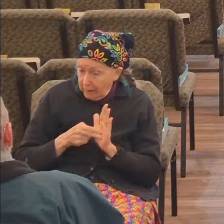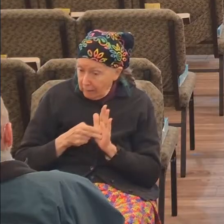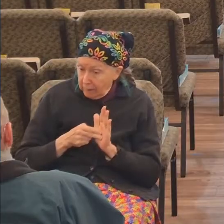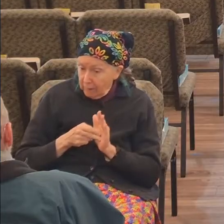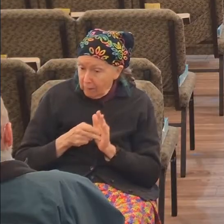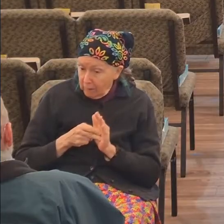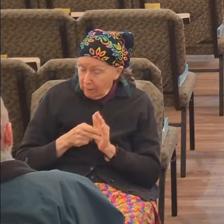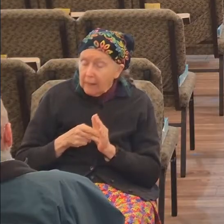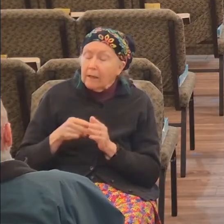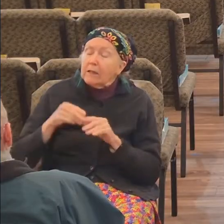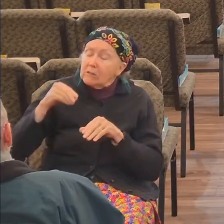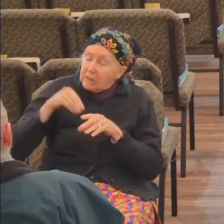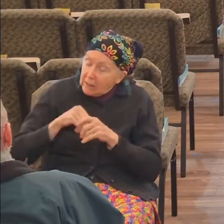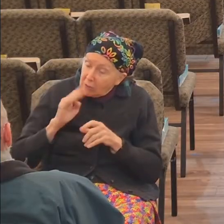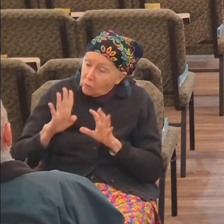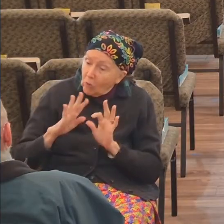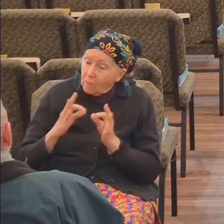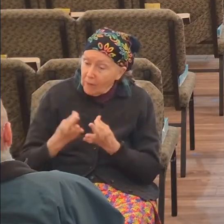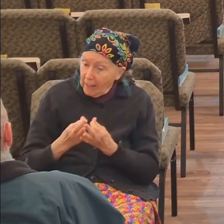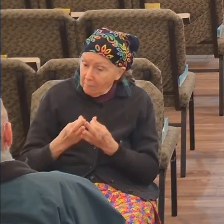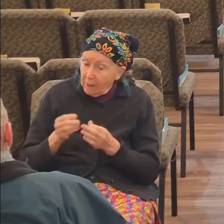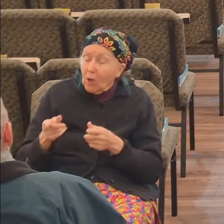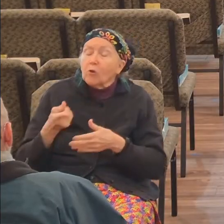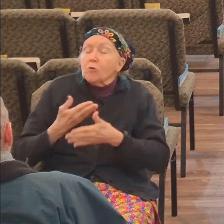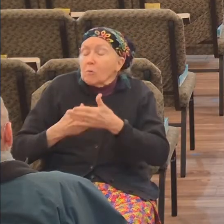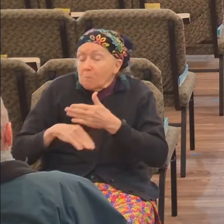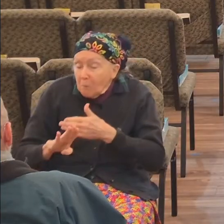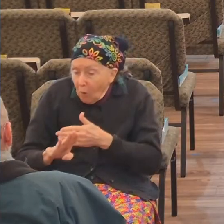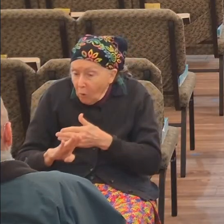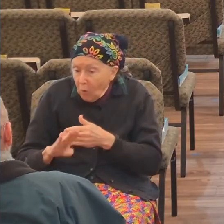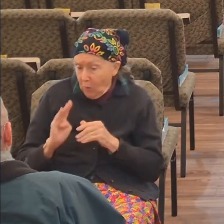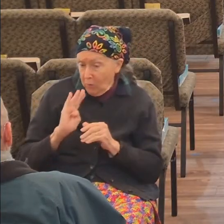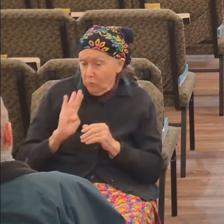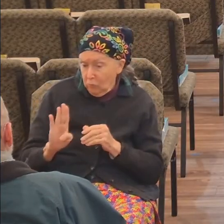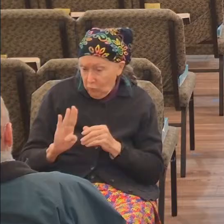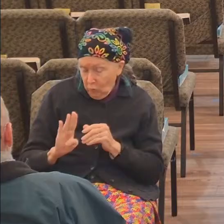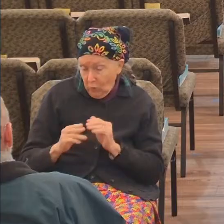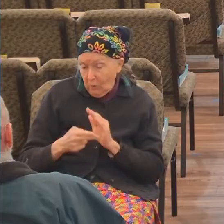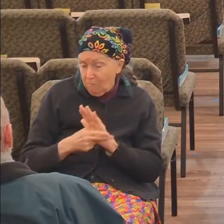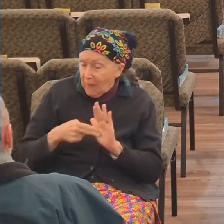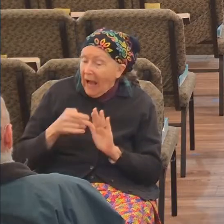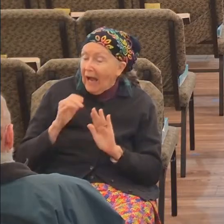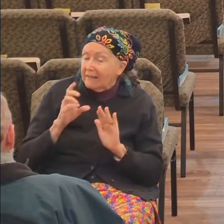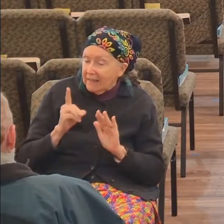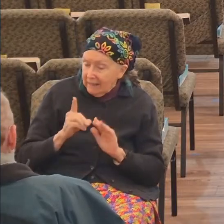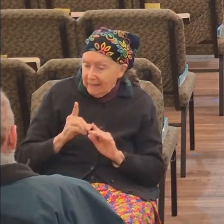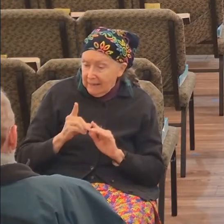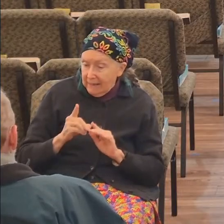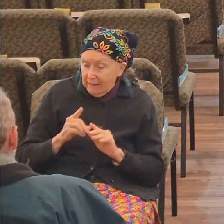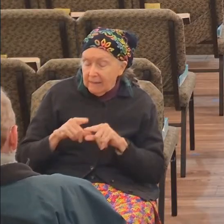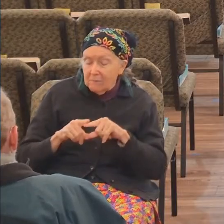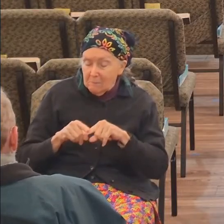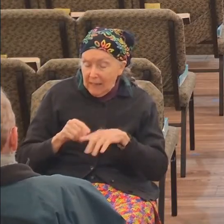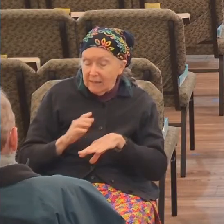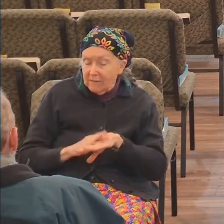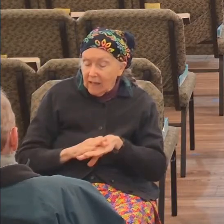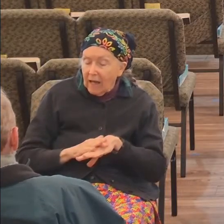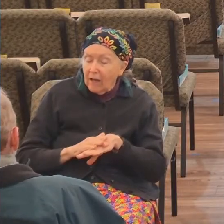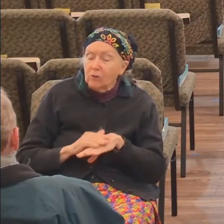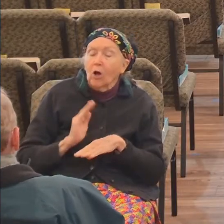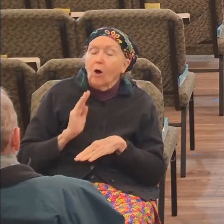Family. That's where you were born and you were given your identity based on your birth, where you're from, all sorts of things that we've talked about,